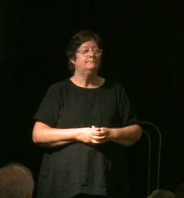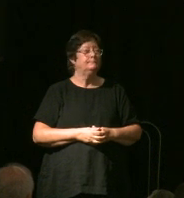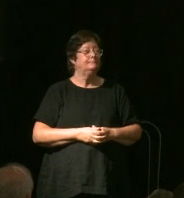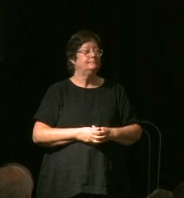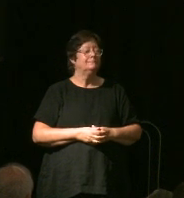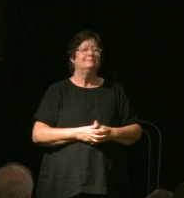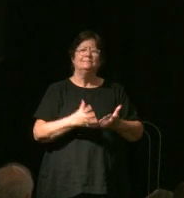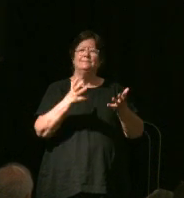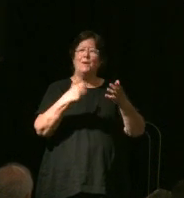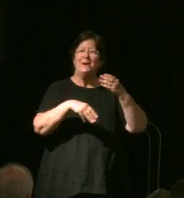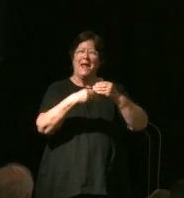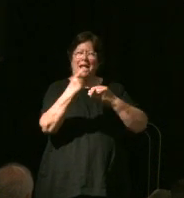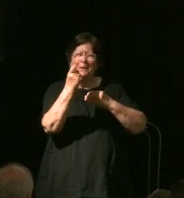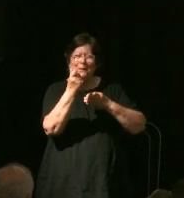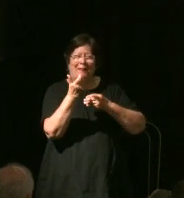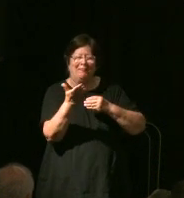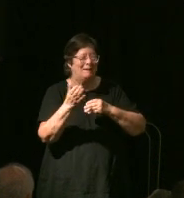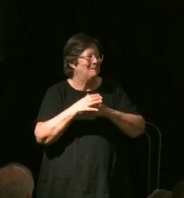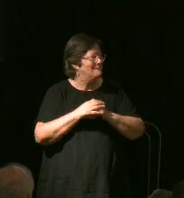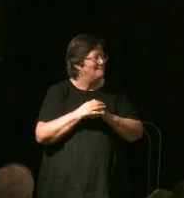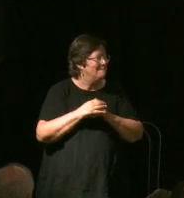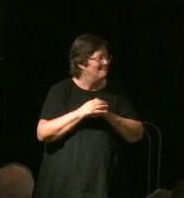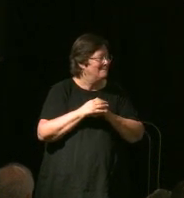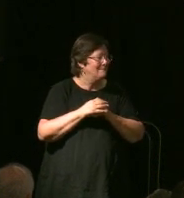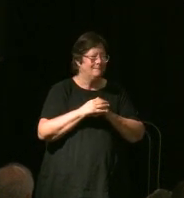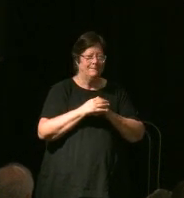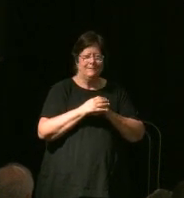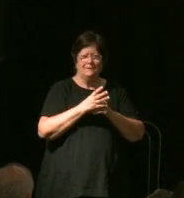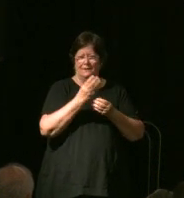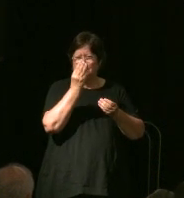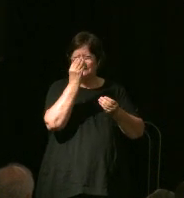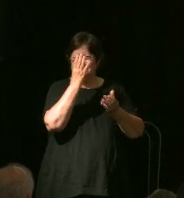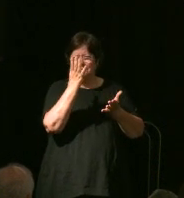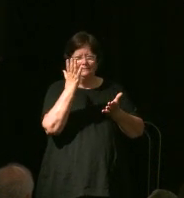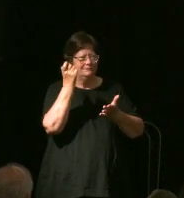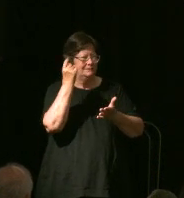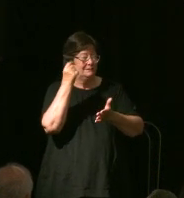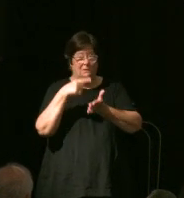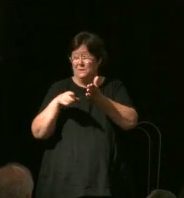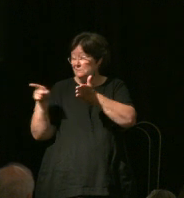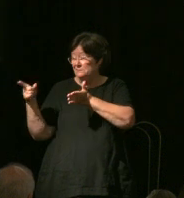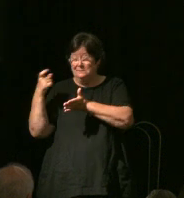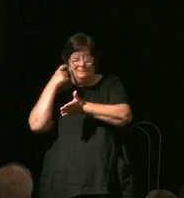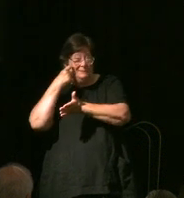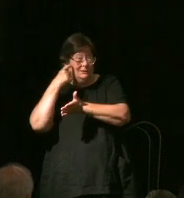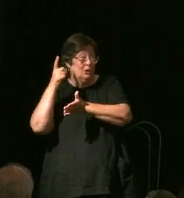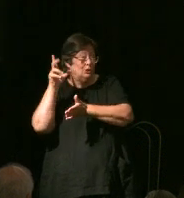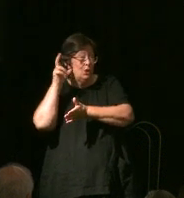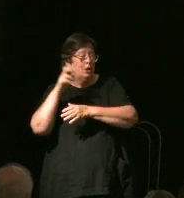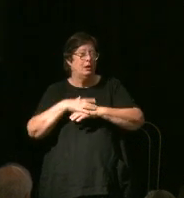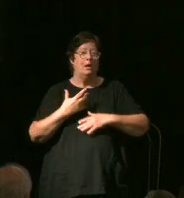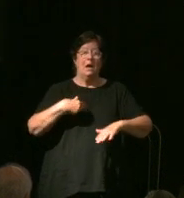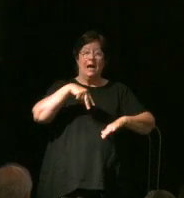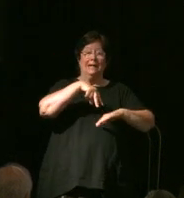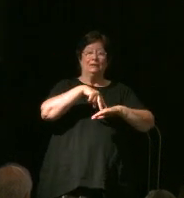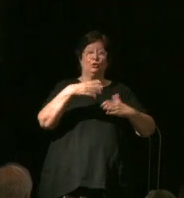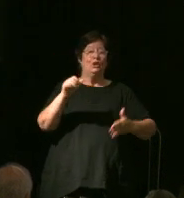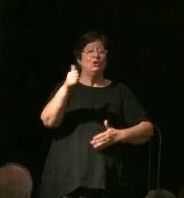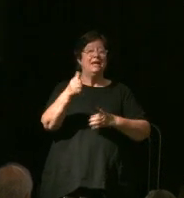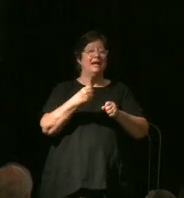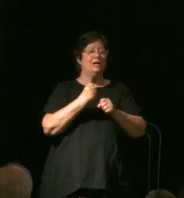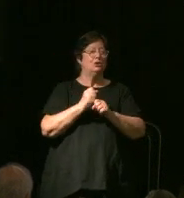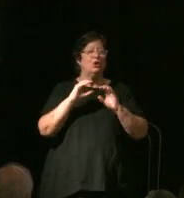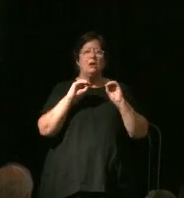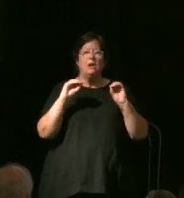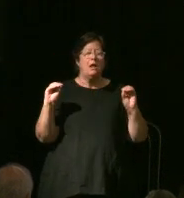I do want to just add one quick thing to give you some perspective on what Jen Lentz just talked about. When I stood up here 10 years ago, none